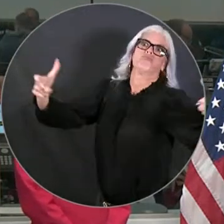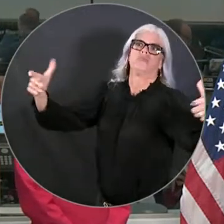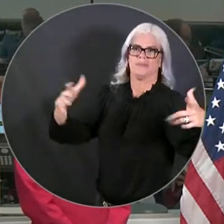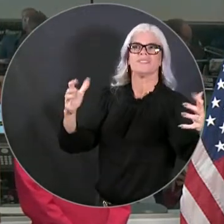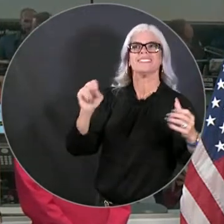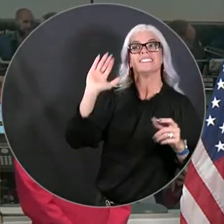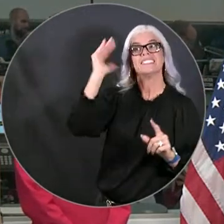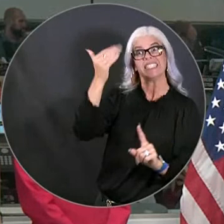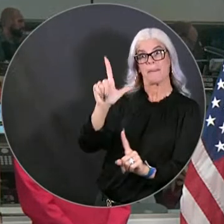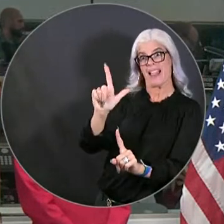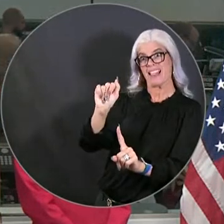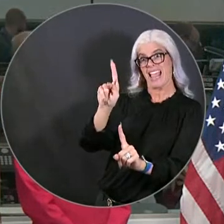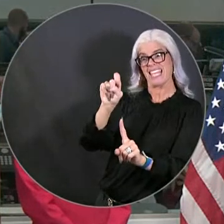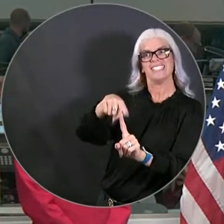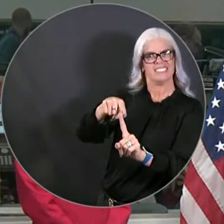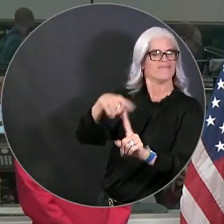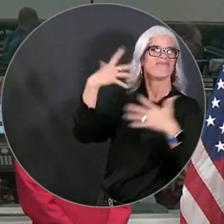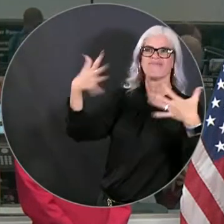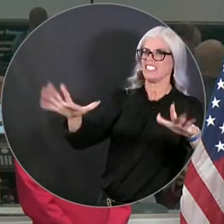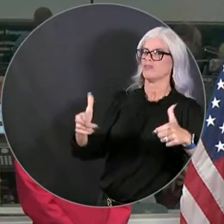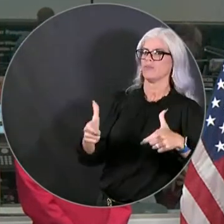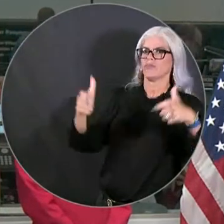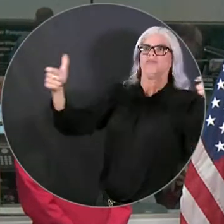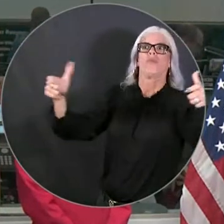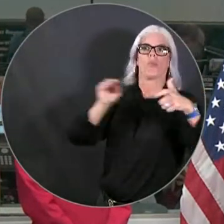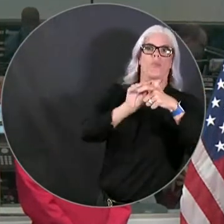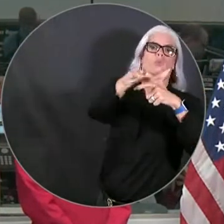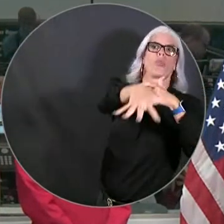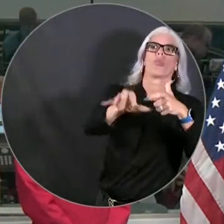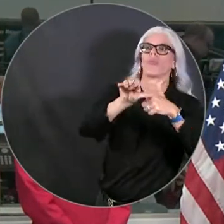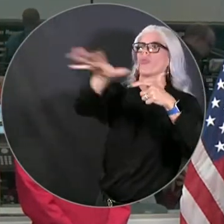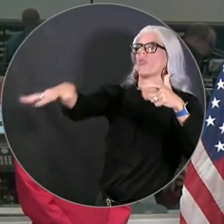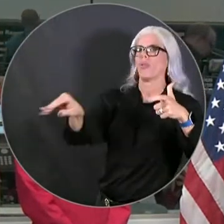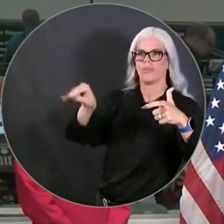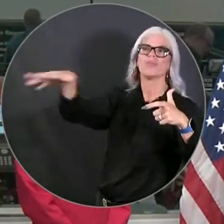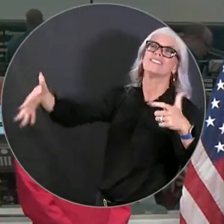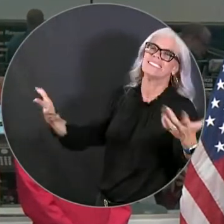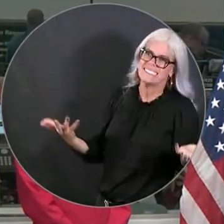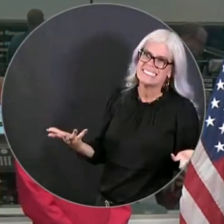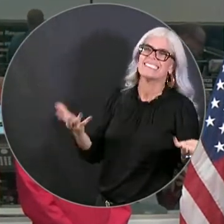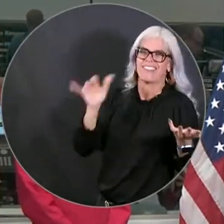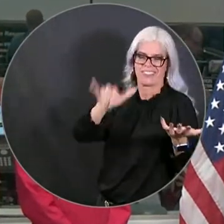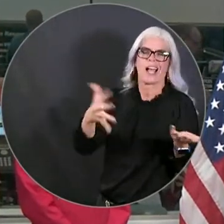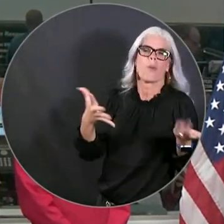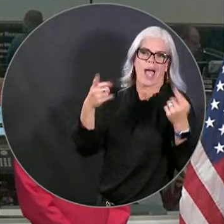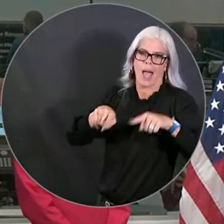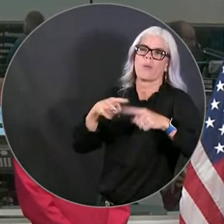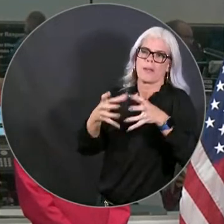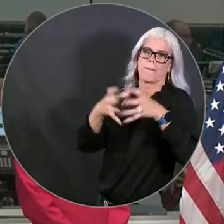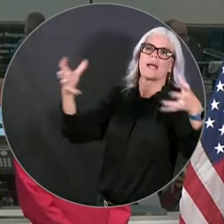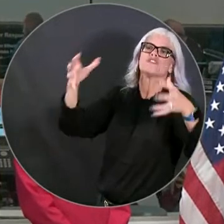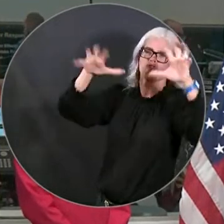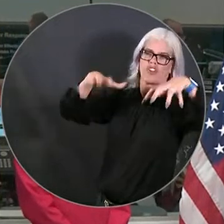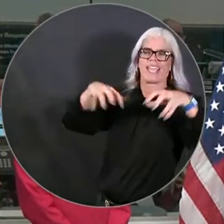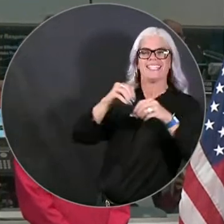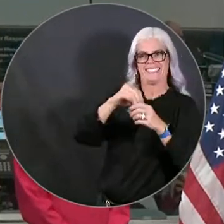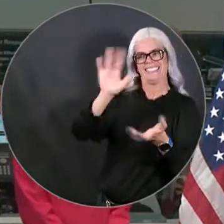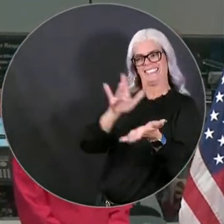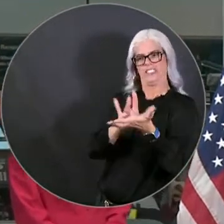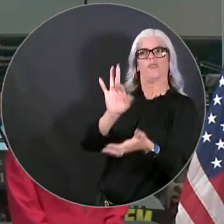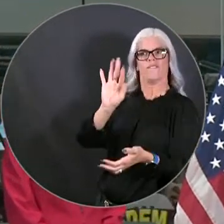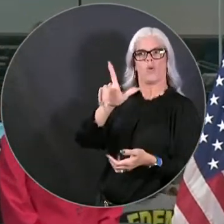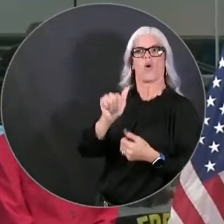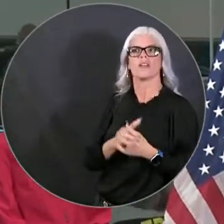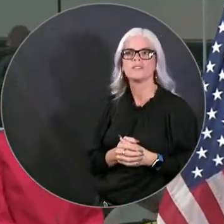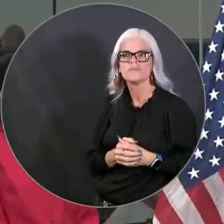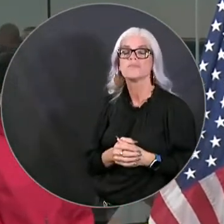and overflowing into the neighborhoods around them. So that's what is going there on in the Central Florida region. I will say,